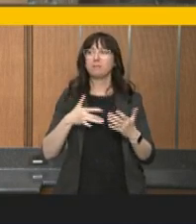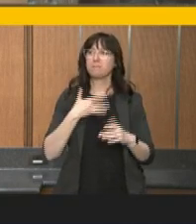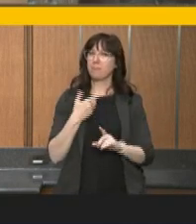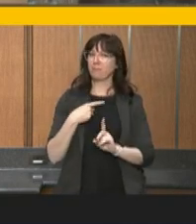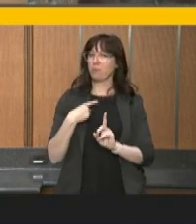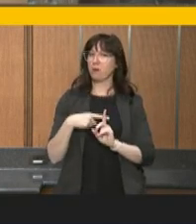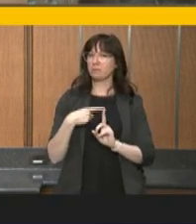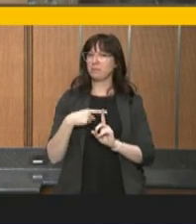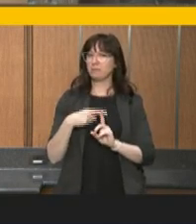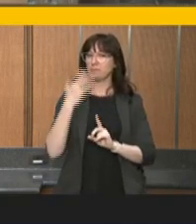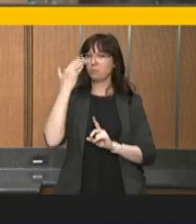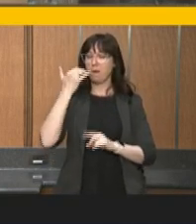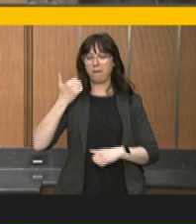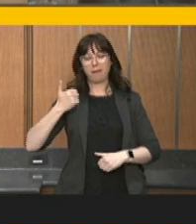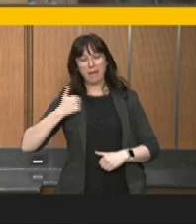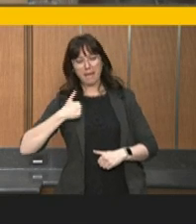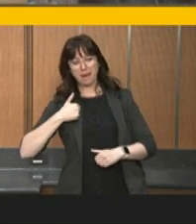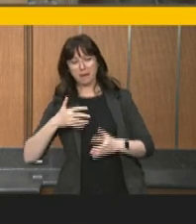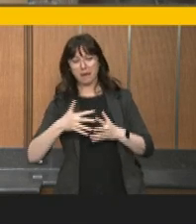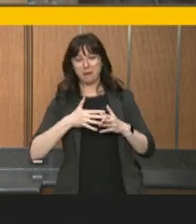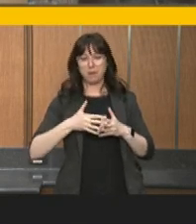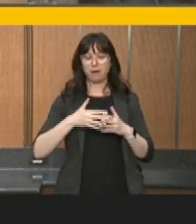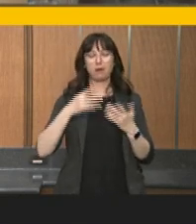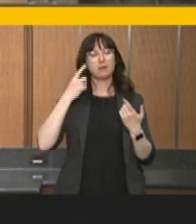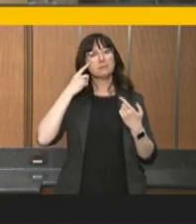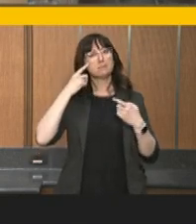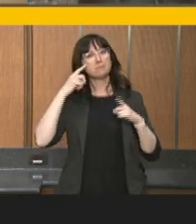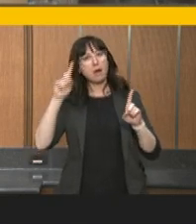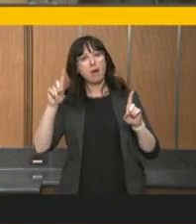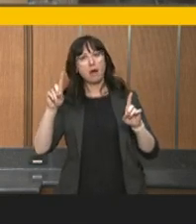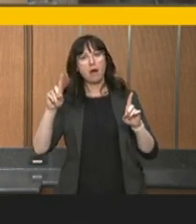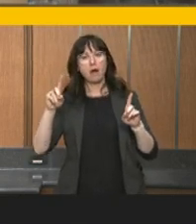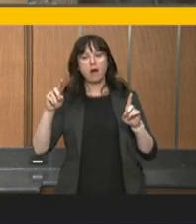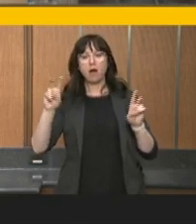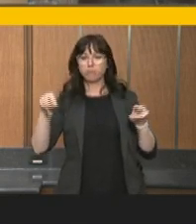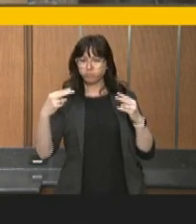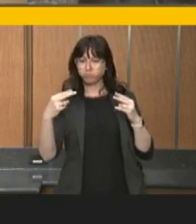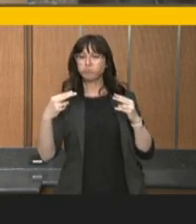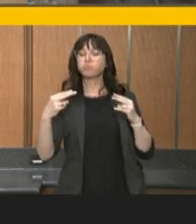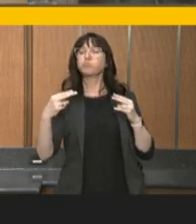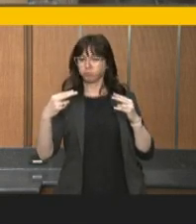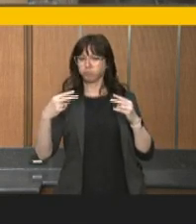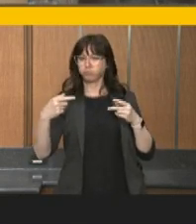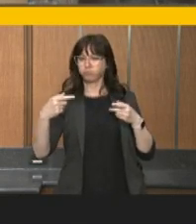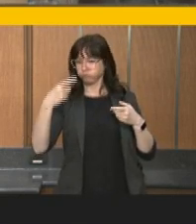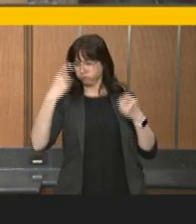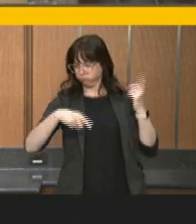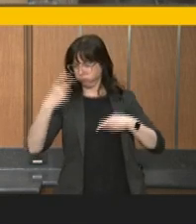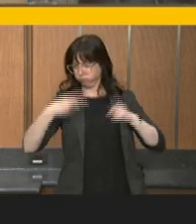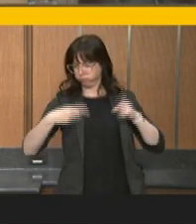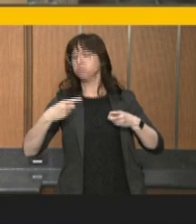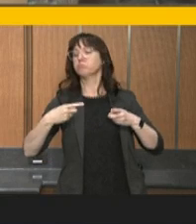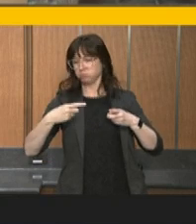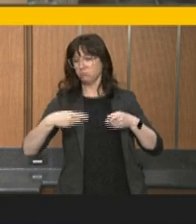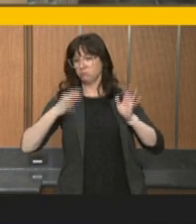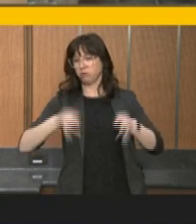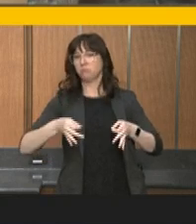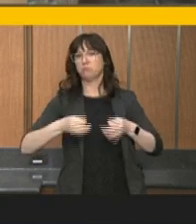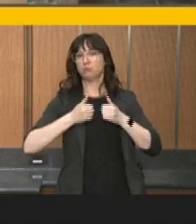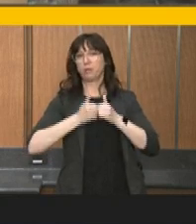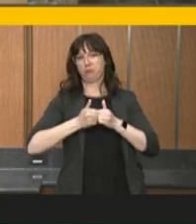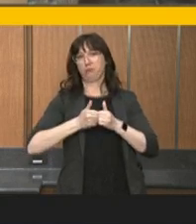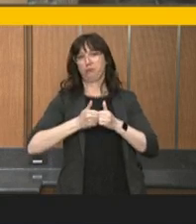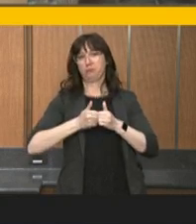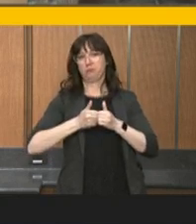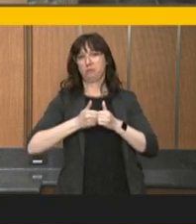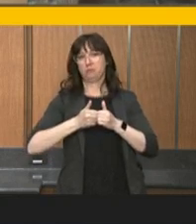Canada and the United States have managed to handle our border in this very collaborative and reciprocal way. And it